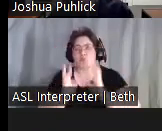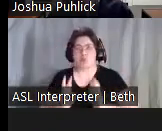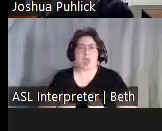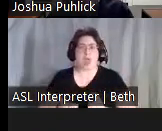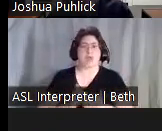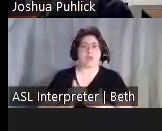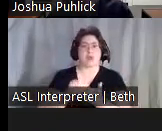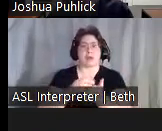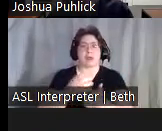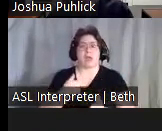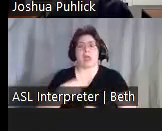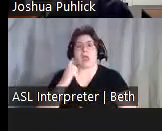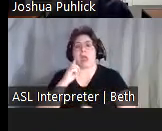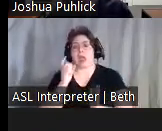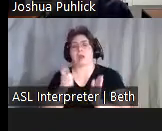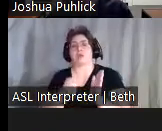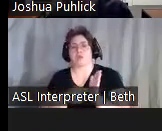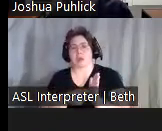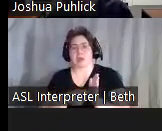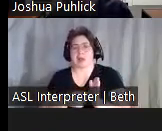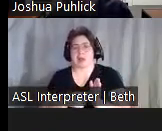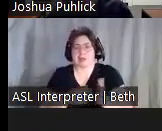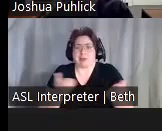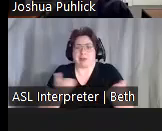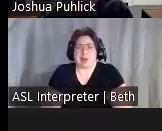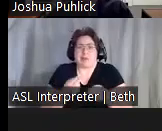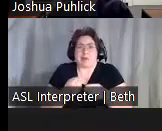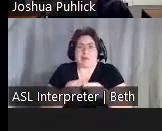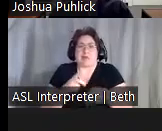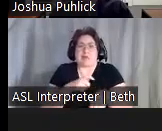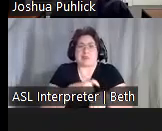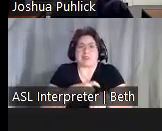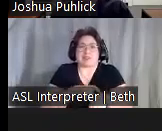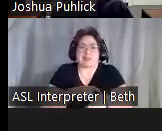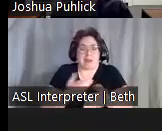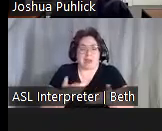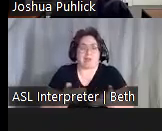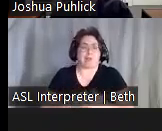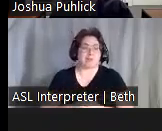I've recognized since being here for a short period of time.